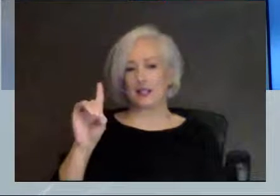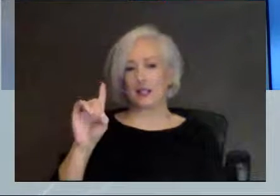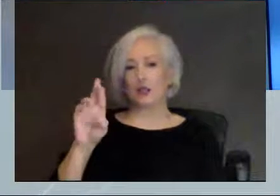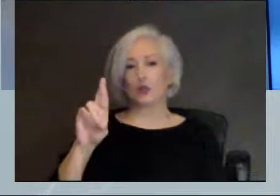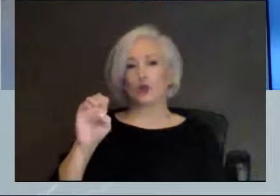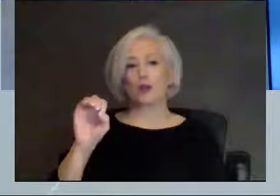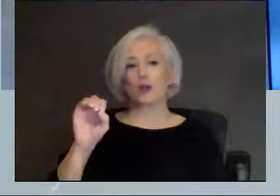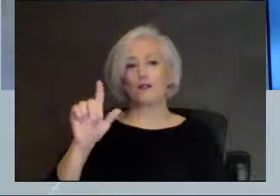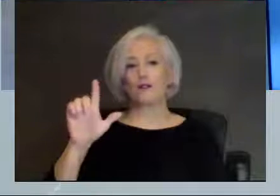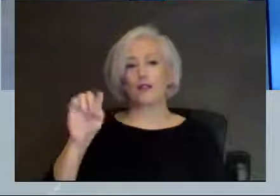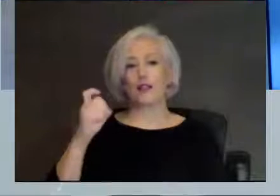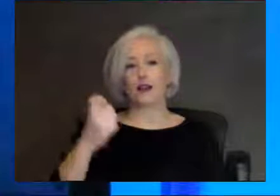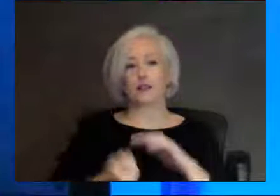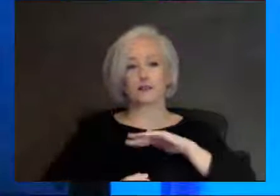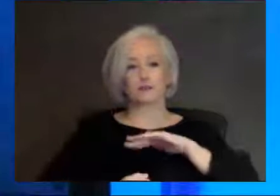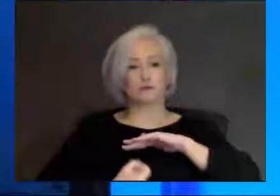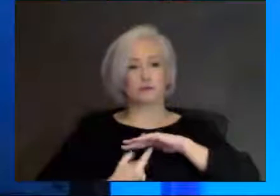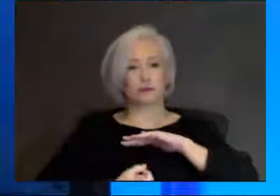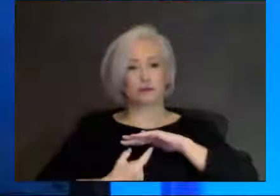cancer. So,